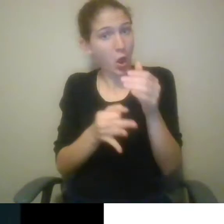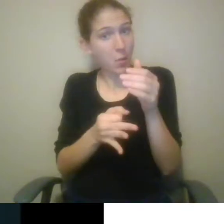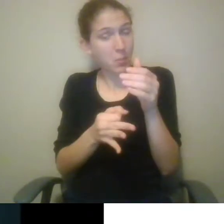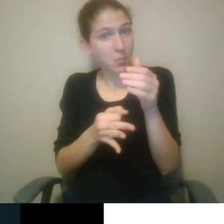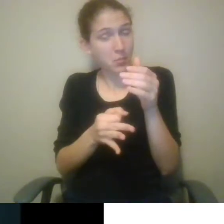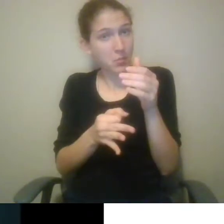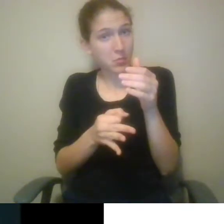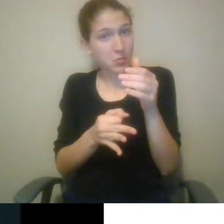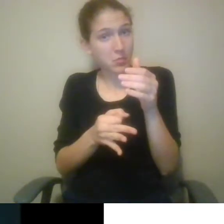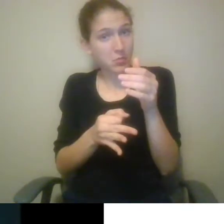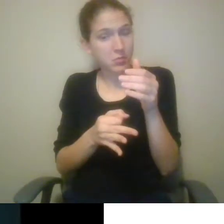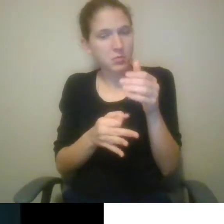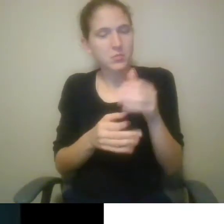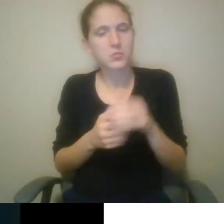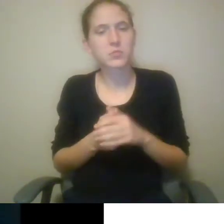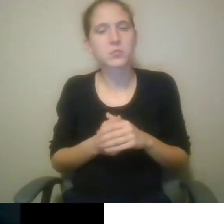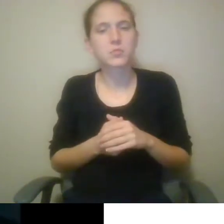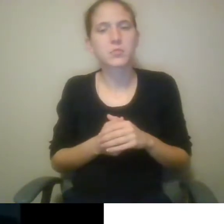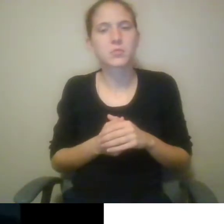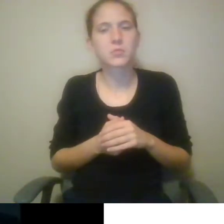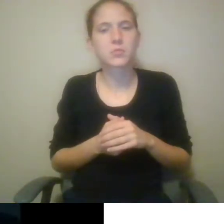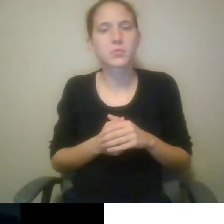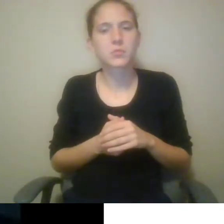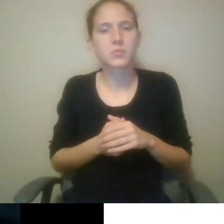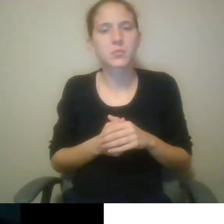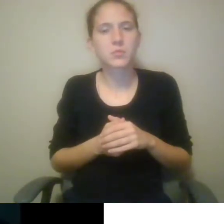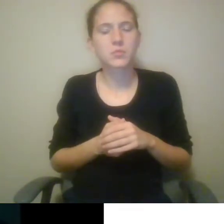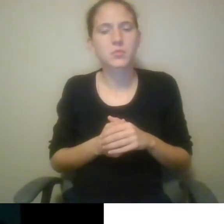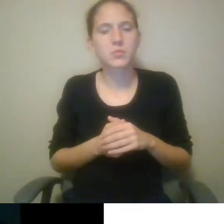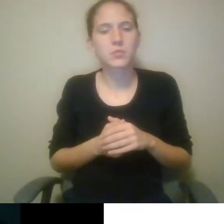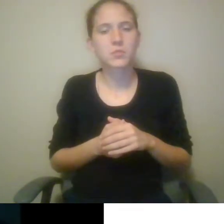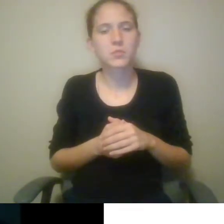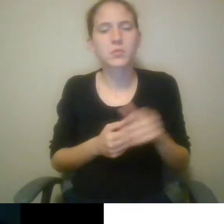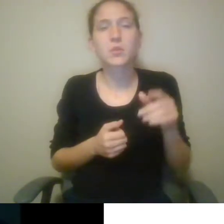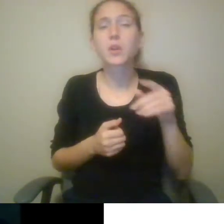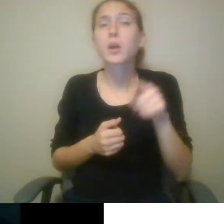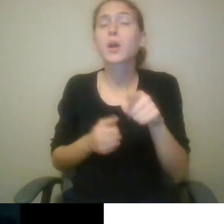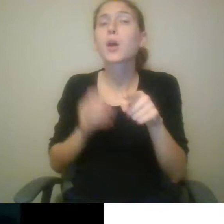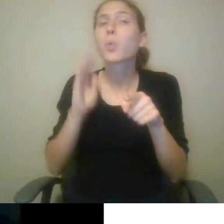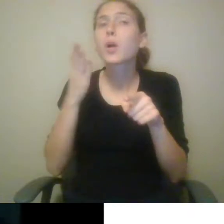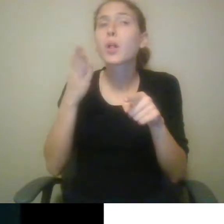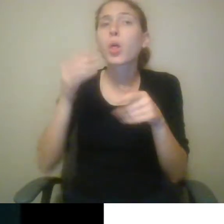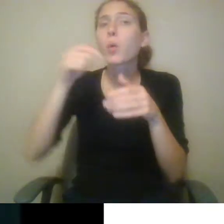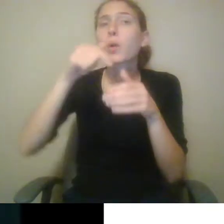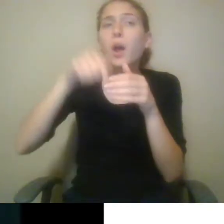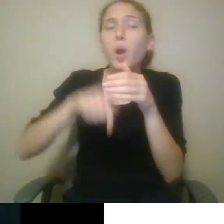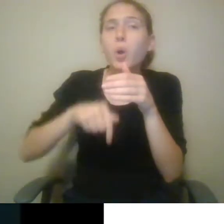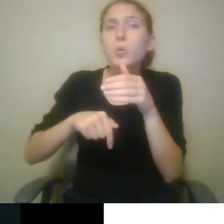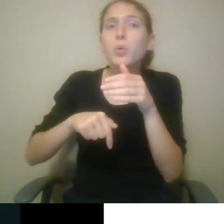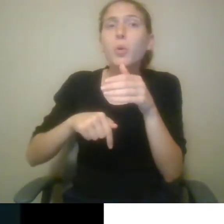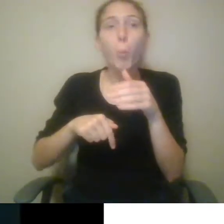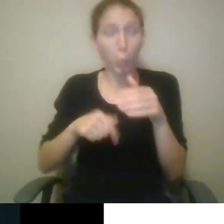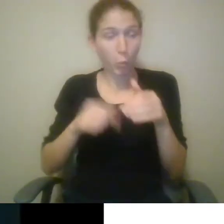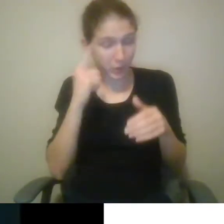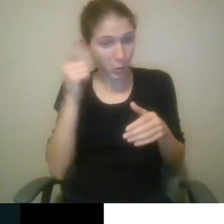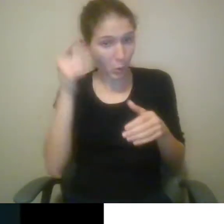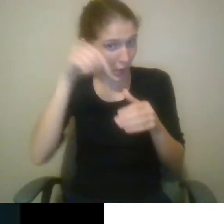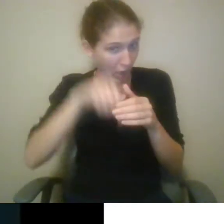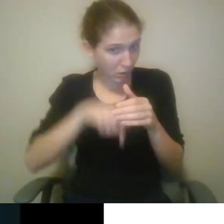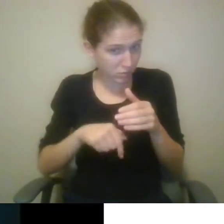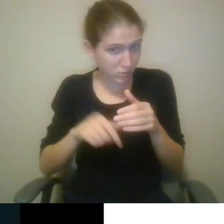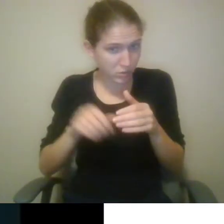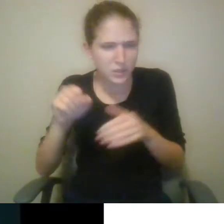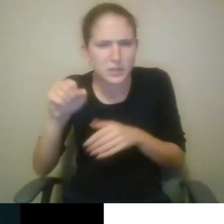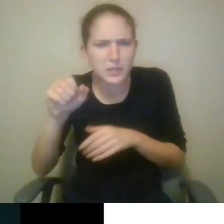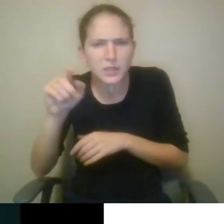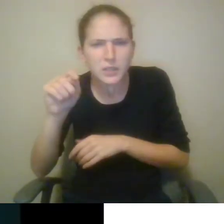Well, we could like deflate a little bit, but it's gonna Okay, so I'm good. All right, Stacy. We